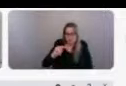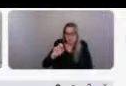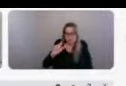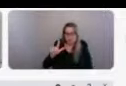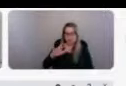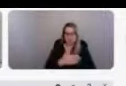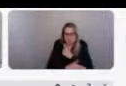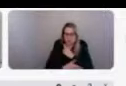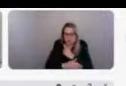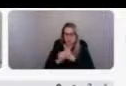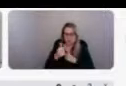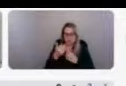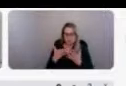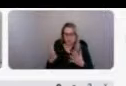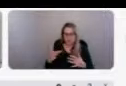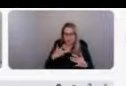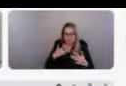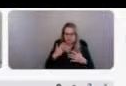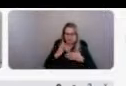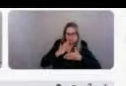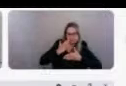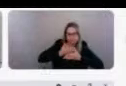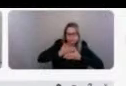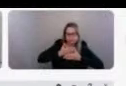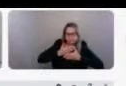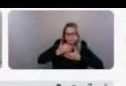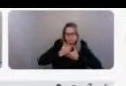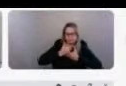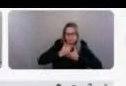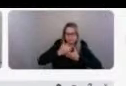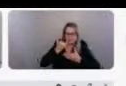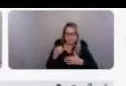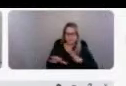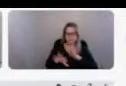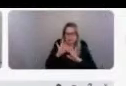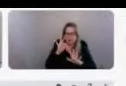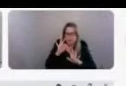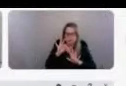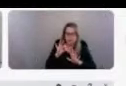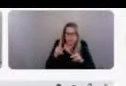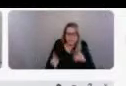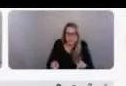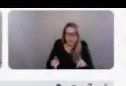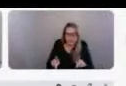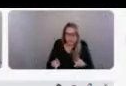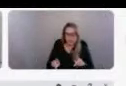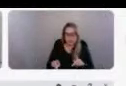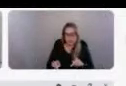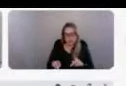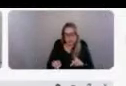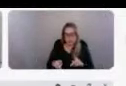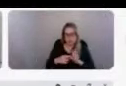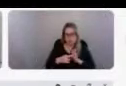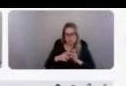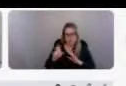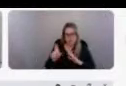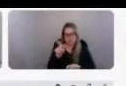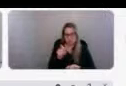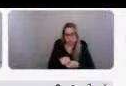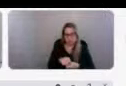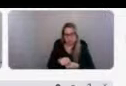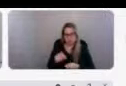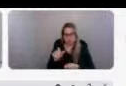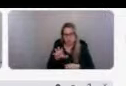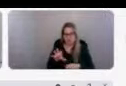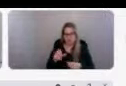another thing too that bothers me is that if you elect a representative from that particular area and the person